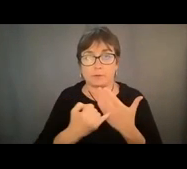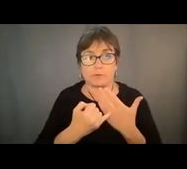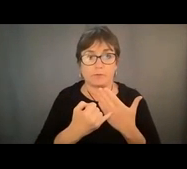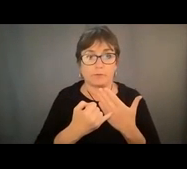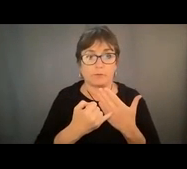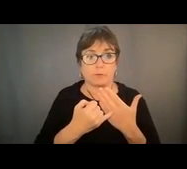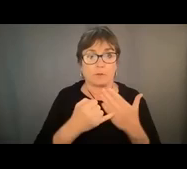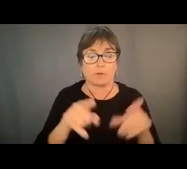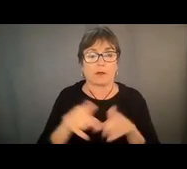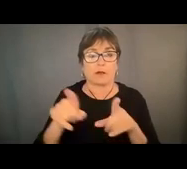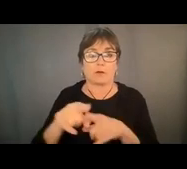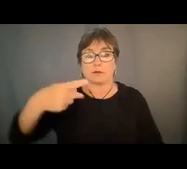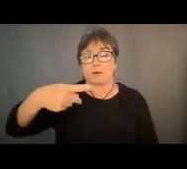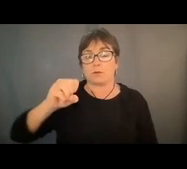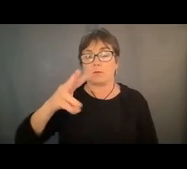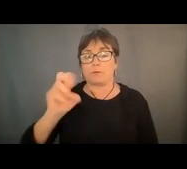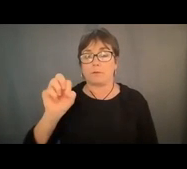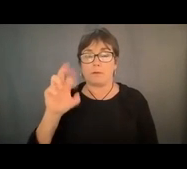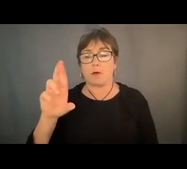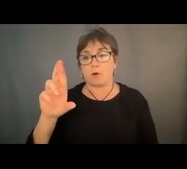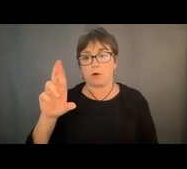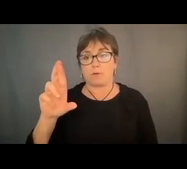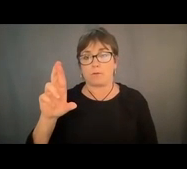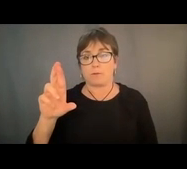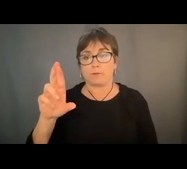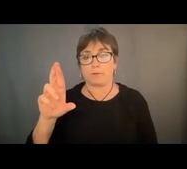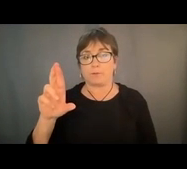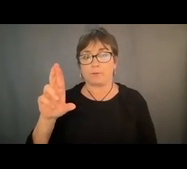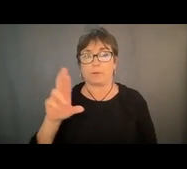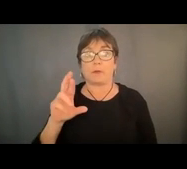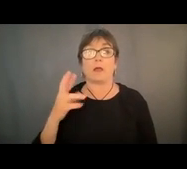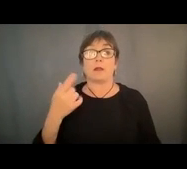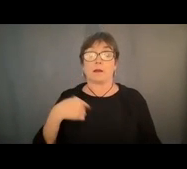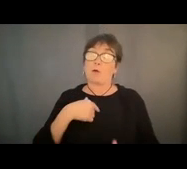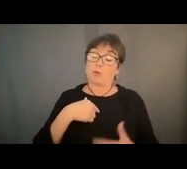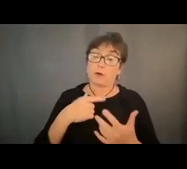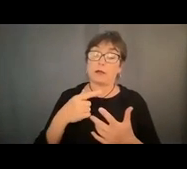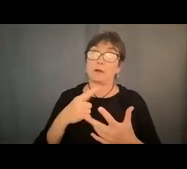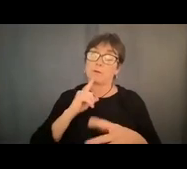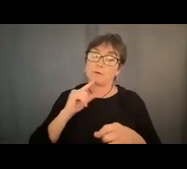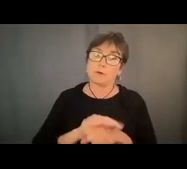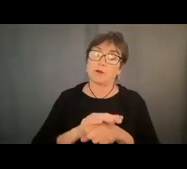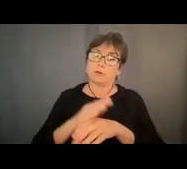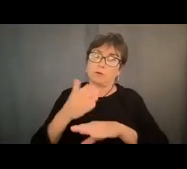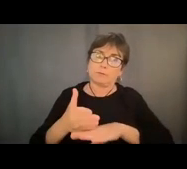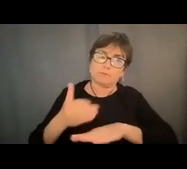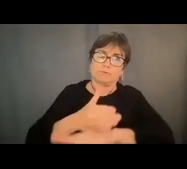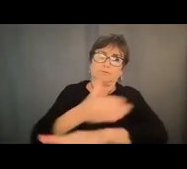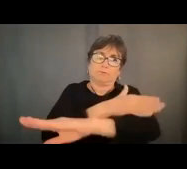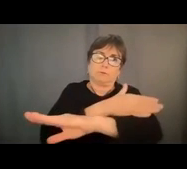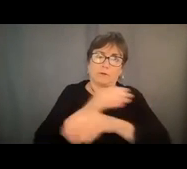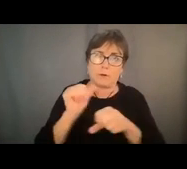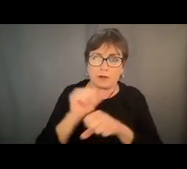And we have Power Project. And RAISE is committed to improving employment and independence living outcome